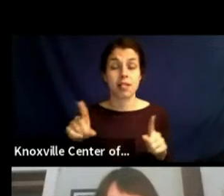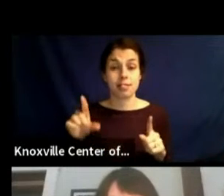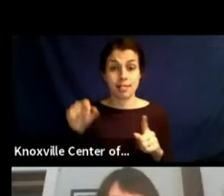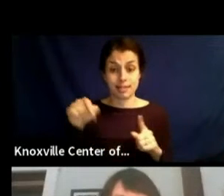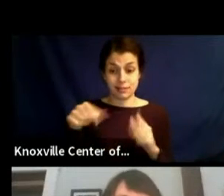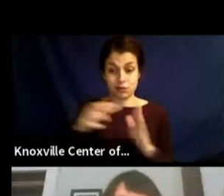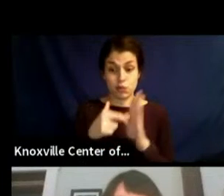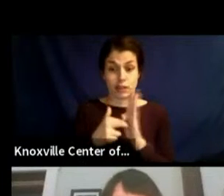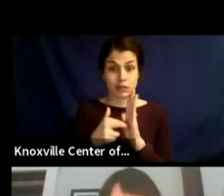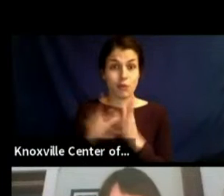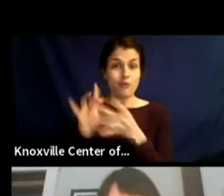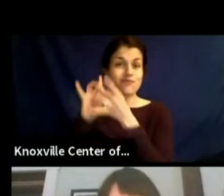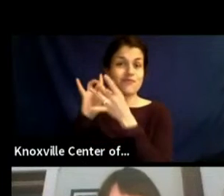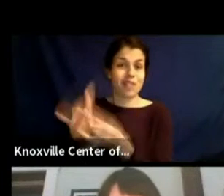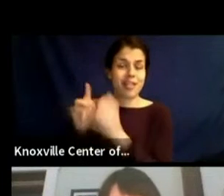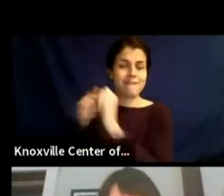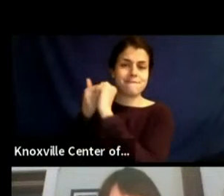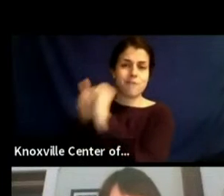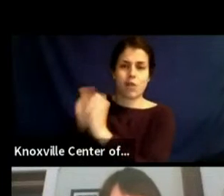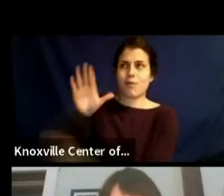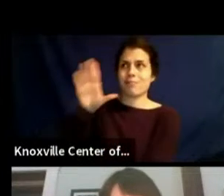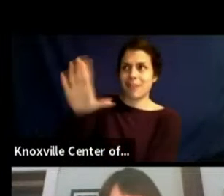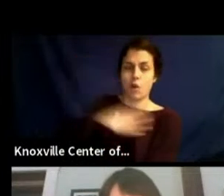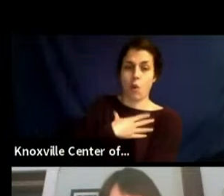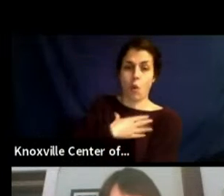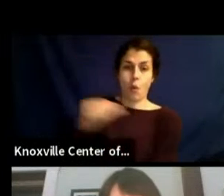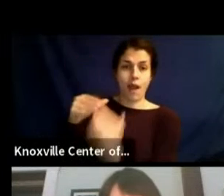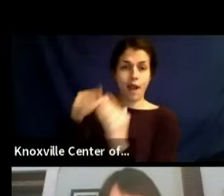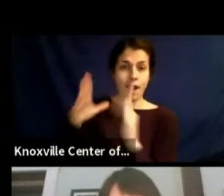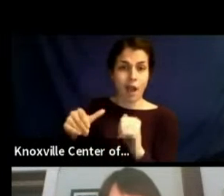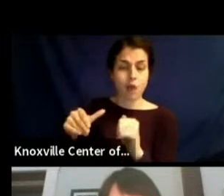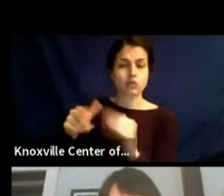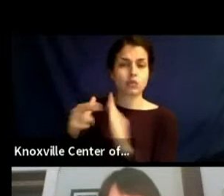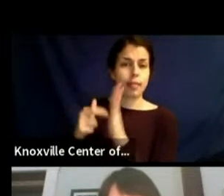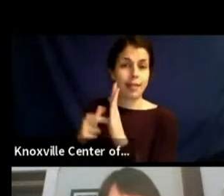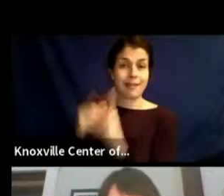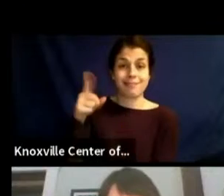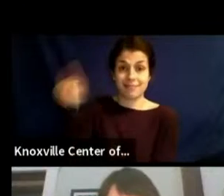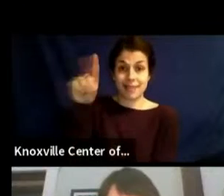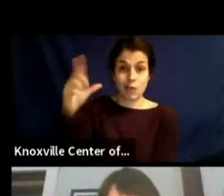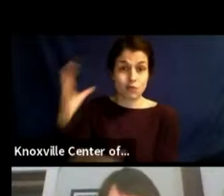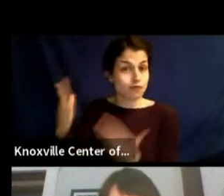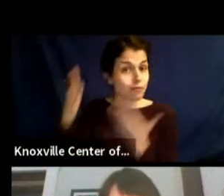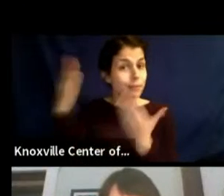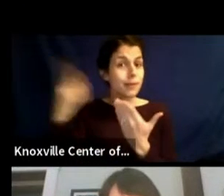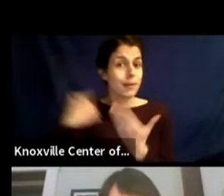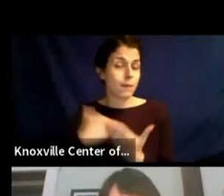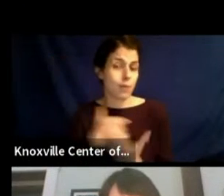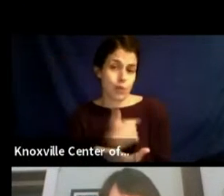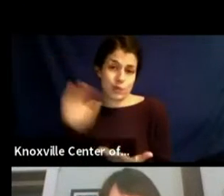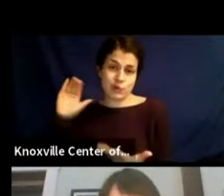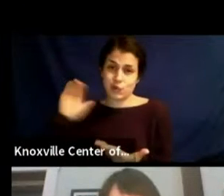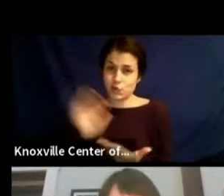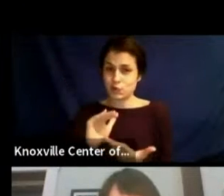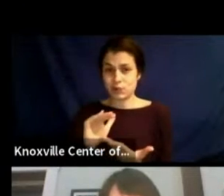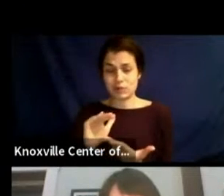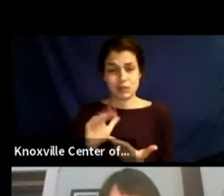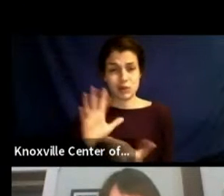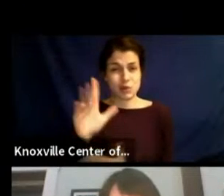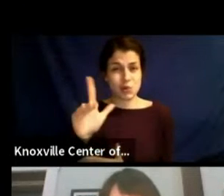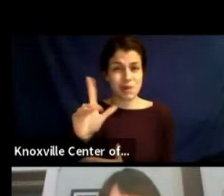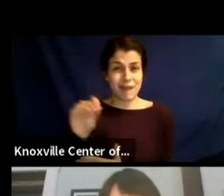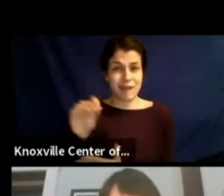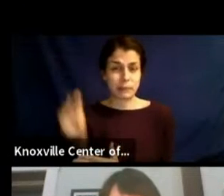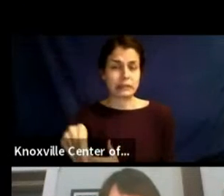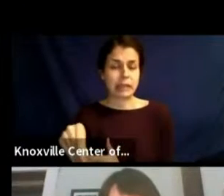White House task force recommendations, and they recommended reducing everything to 25%